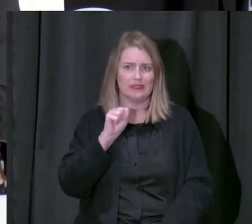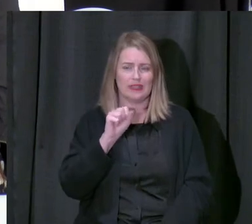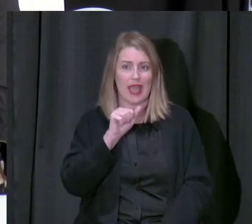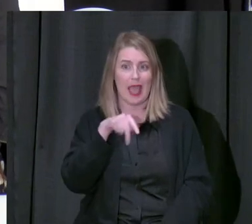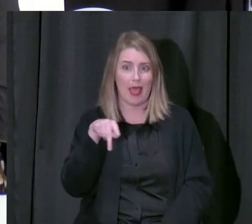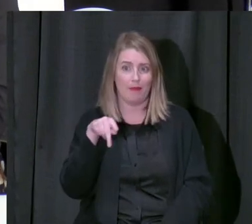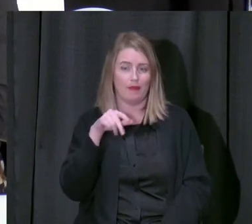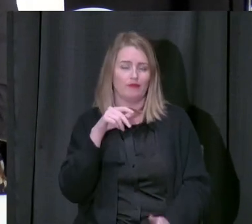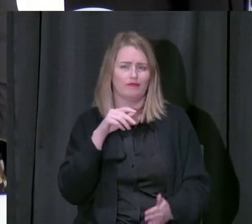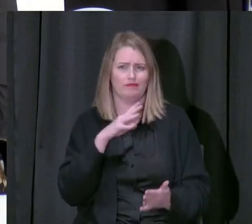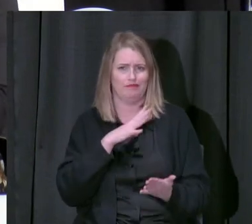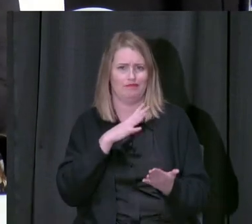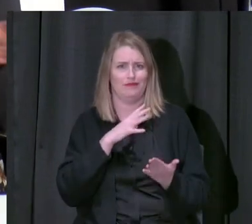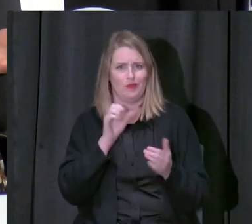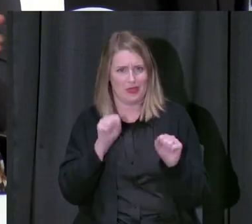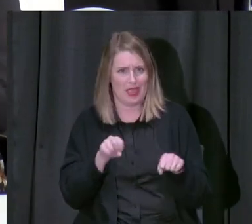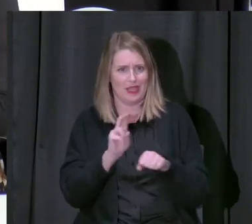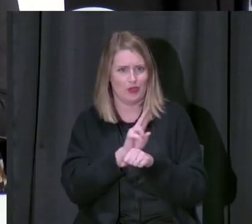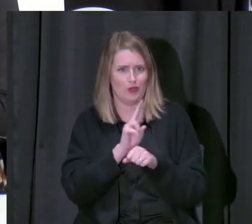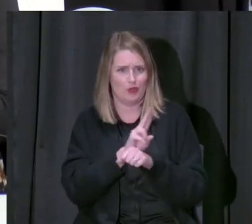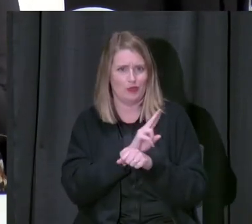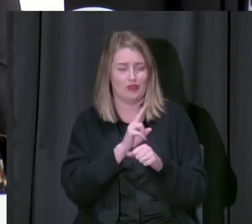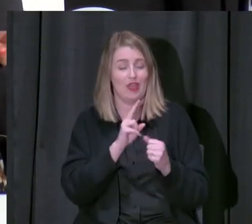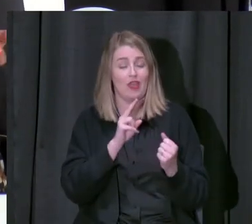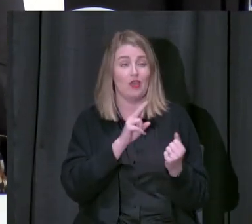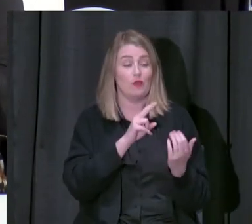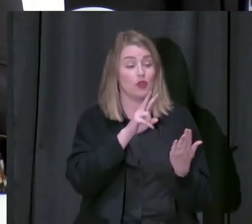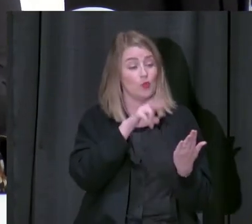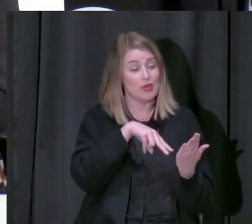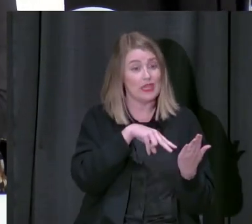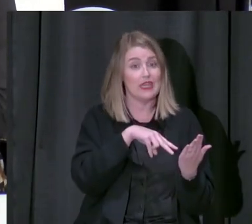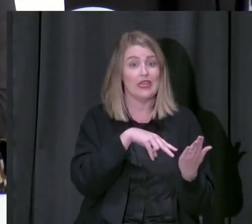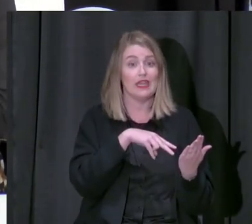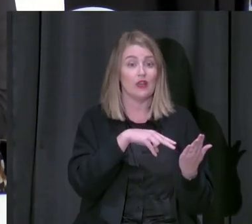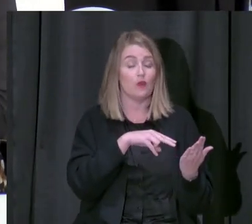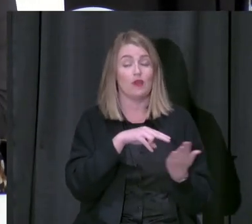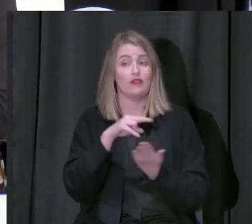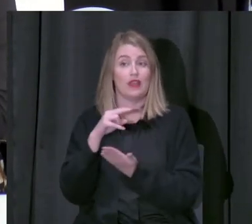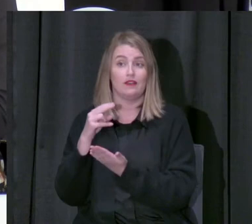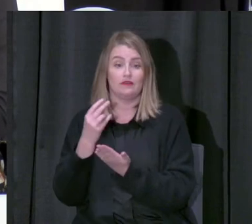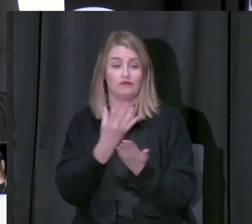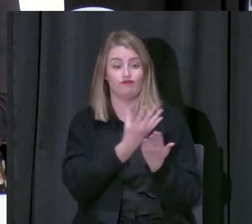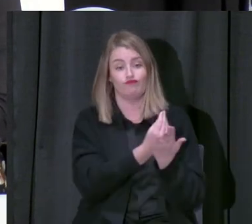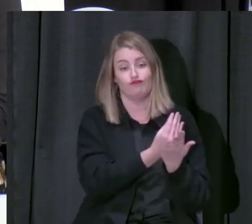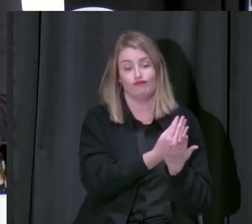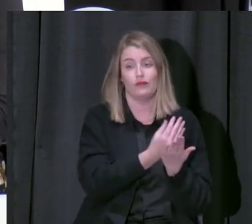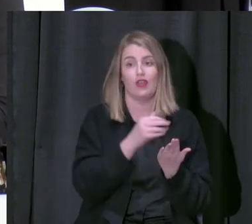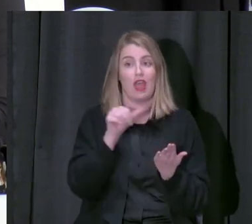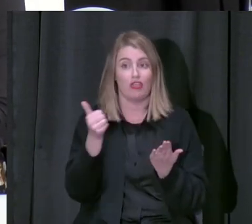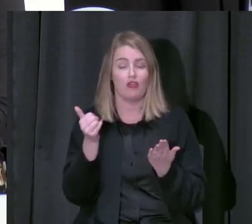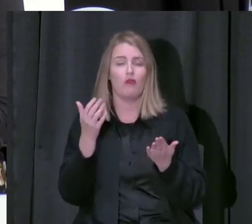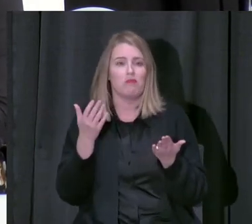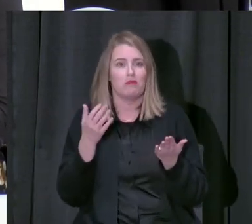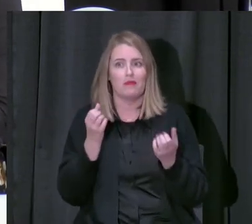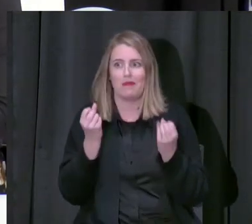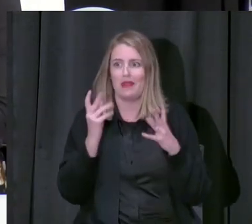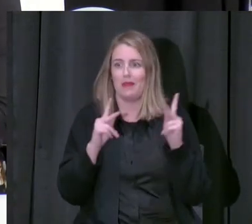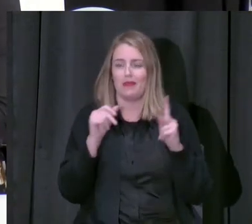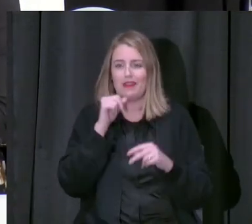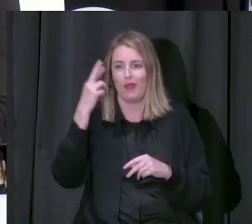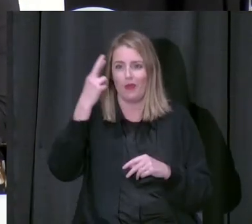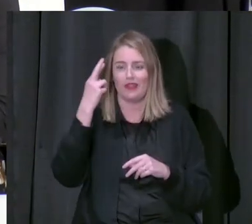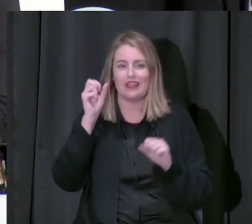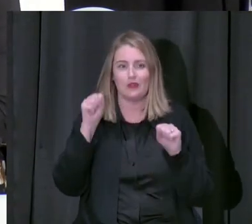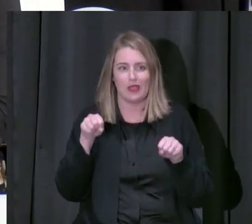know, the e-reader. And the fact that we can pick up right where we left off, we read on one surface and pick up on another, that actually, a lot of people don't realize